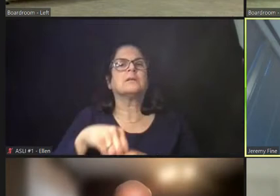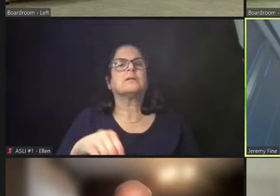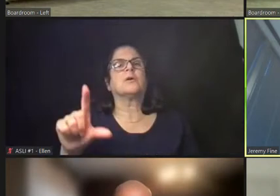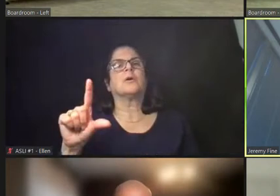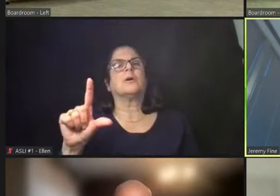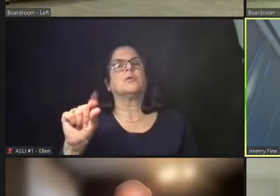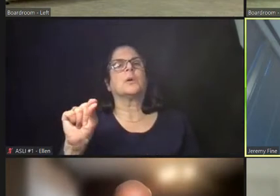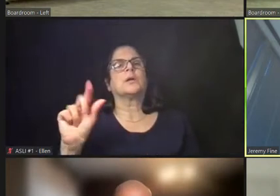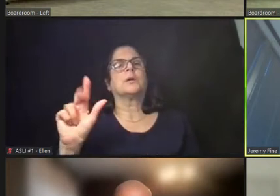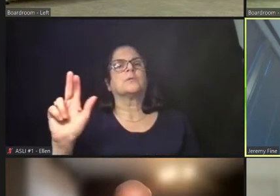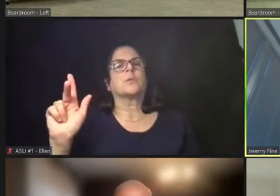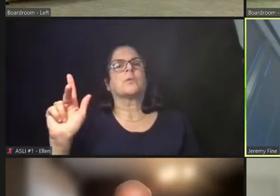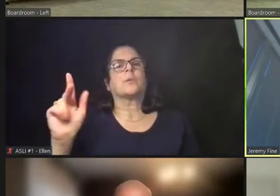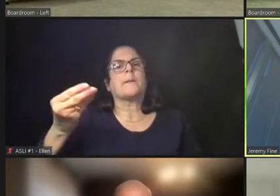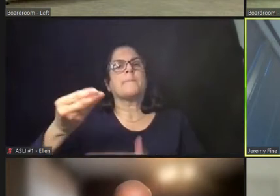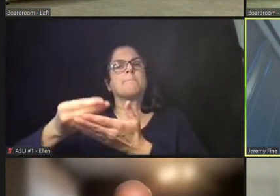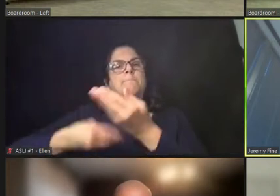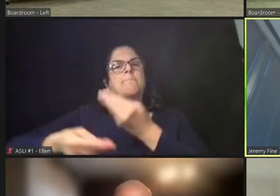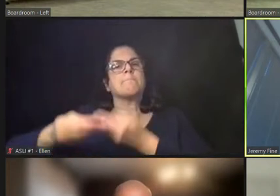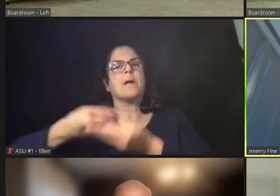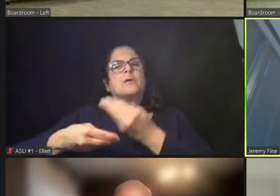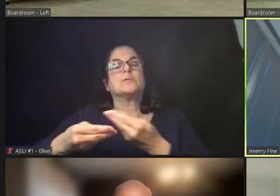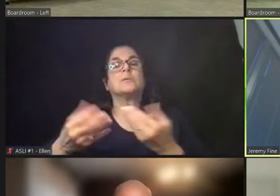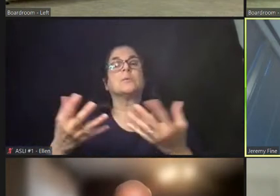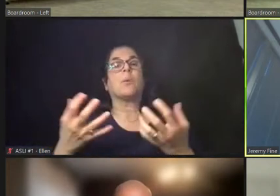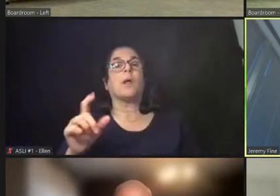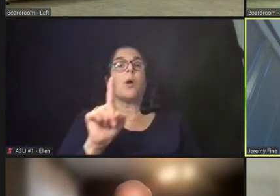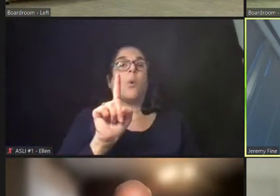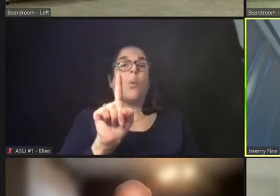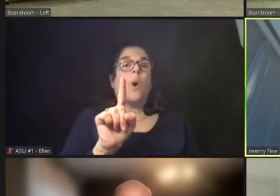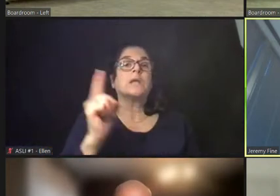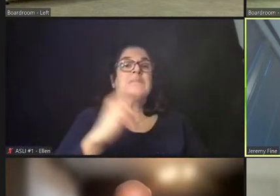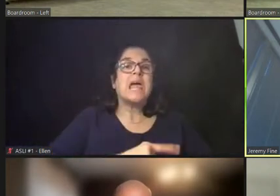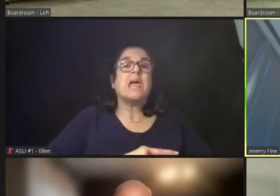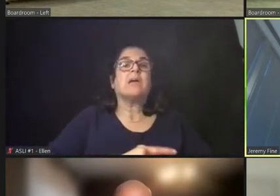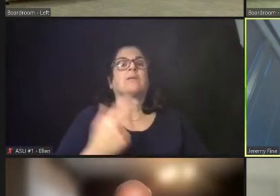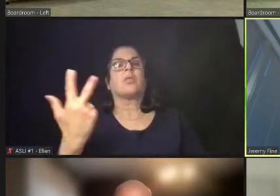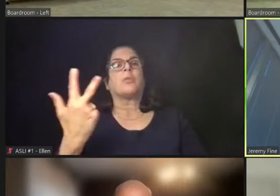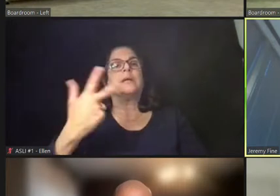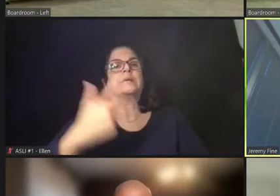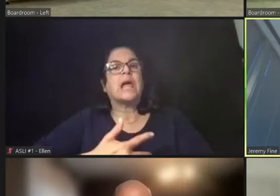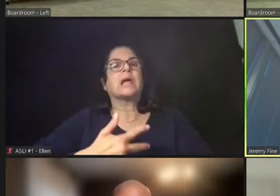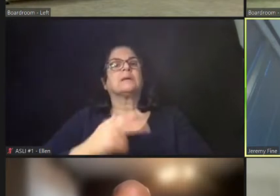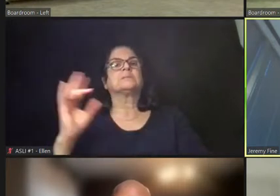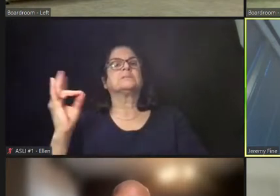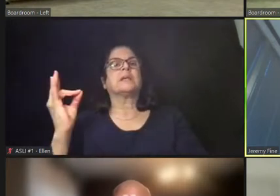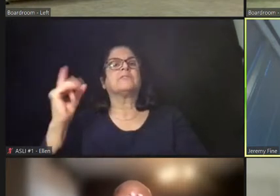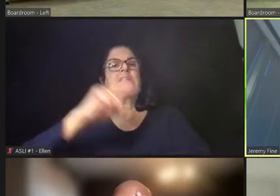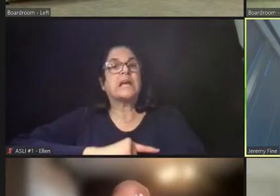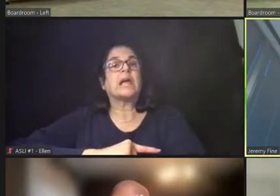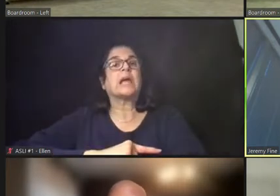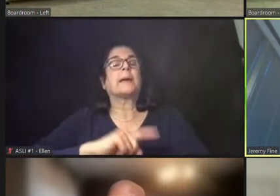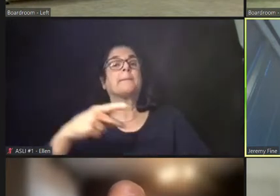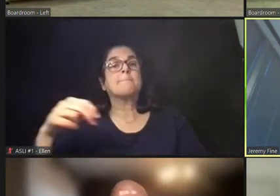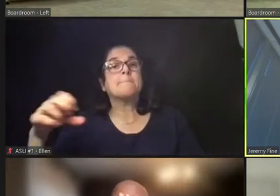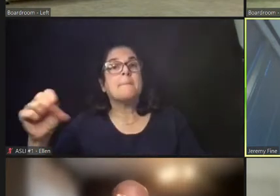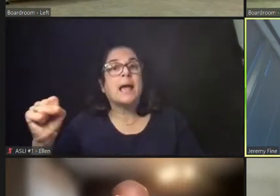know, we're looking to fully integrate the 1, 3, and 7 day passes with CTA and